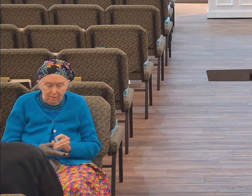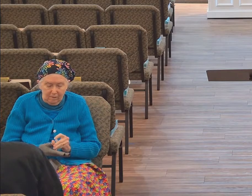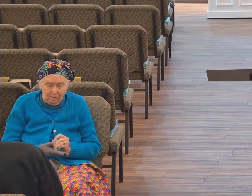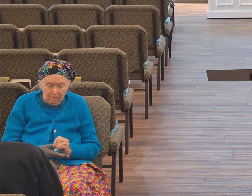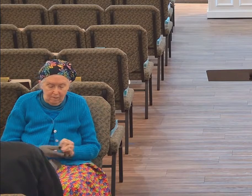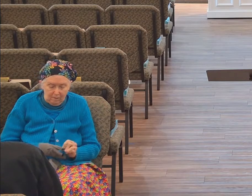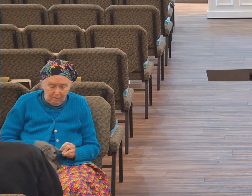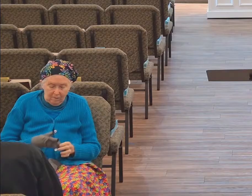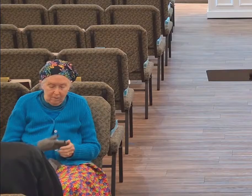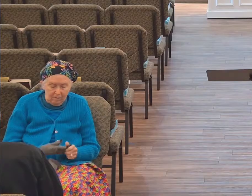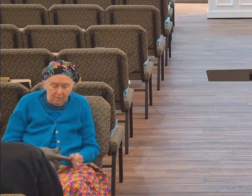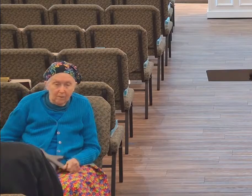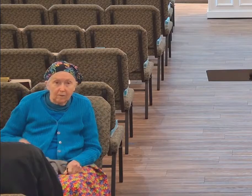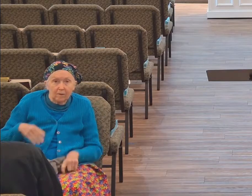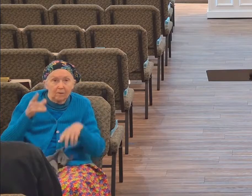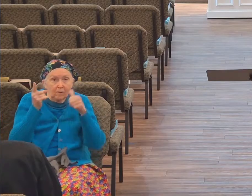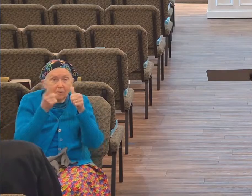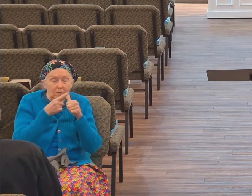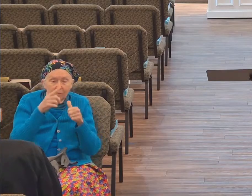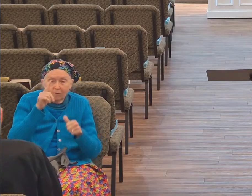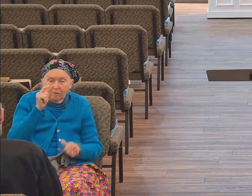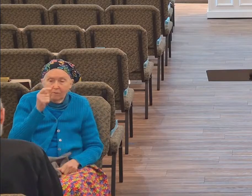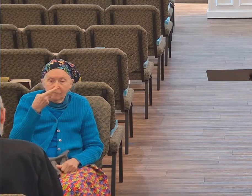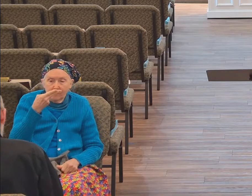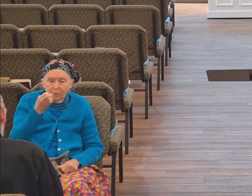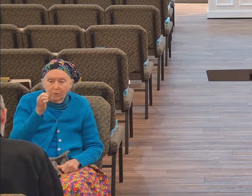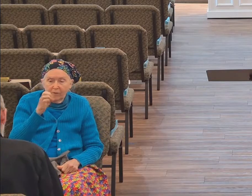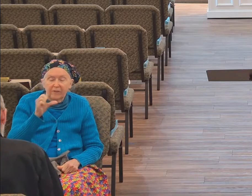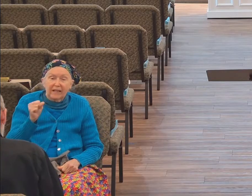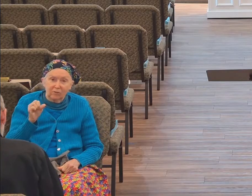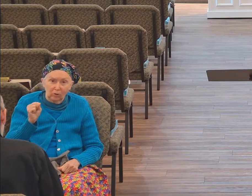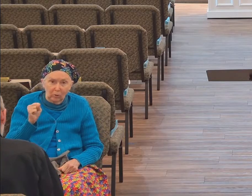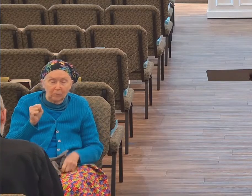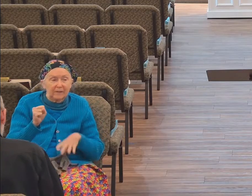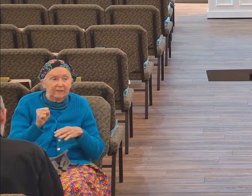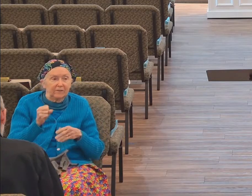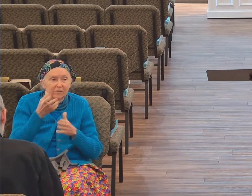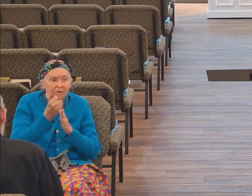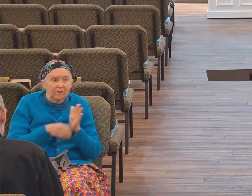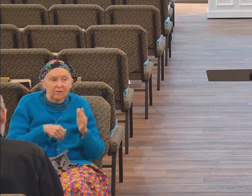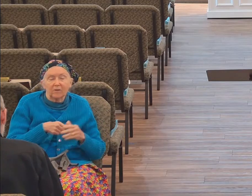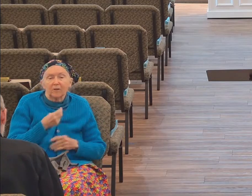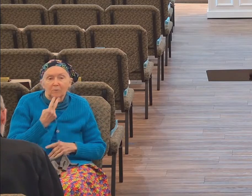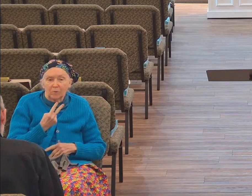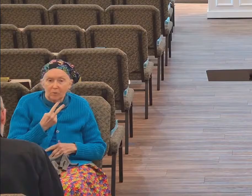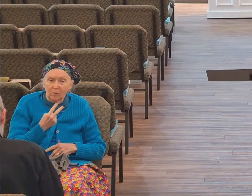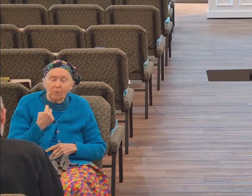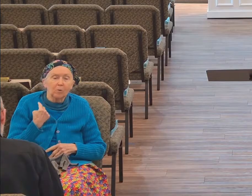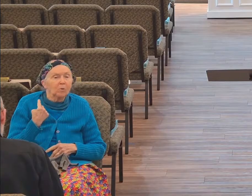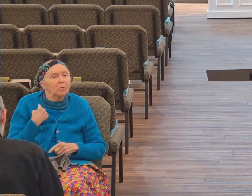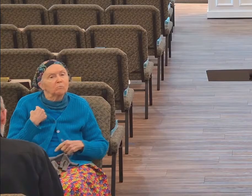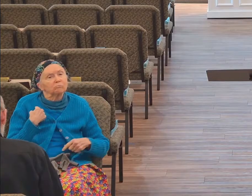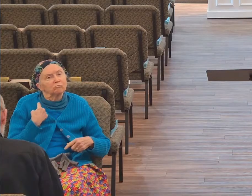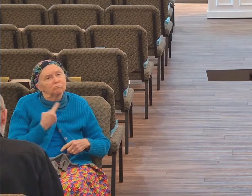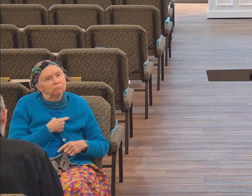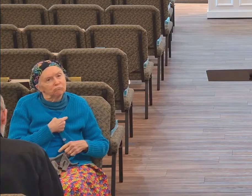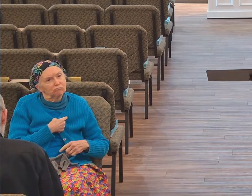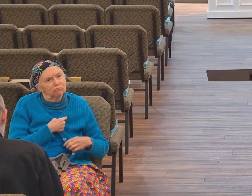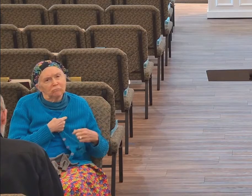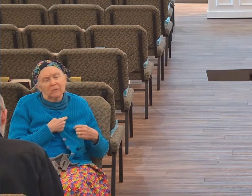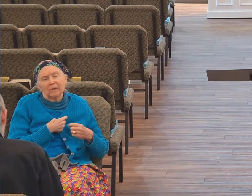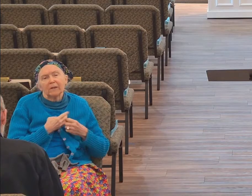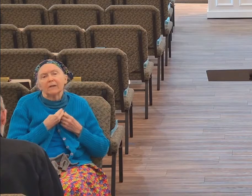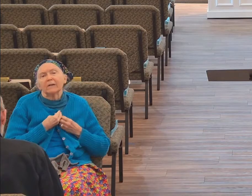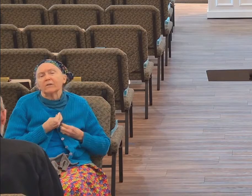Bible, 1 Thessalonians chapter 2. We've spent a lot of time, several weeks on chapter 1, because it's about celebration. Chapter 2 is